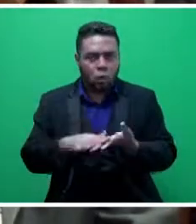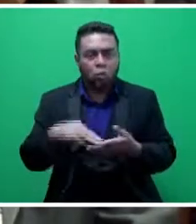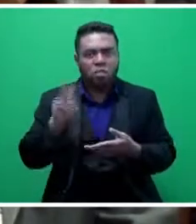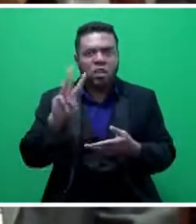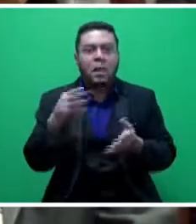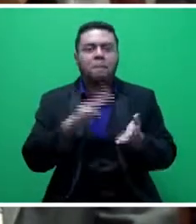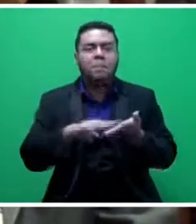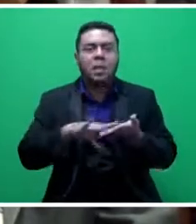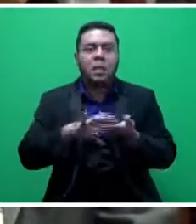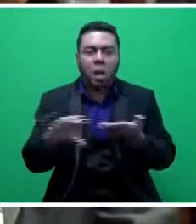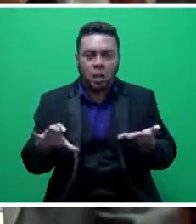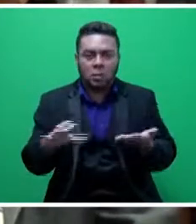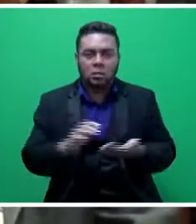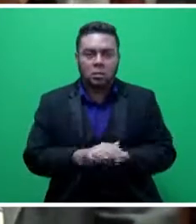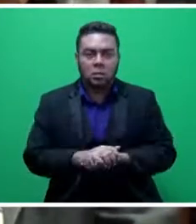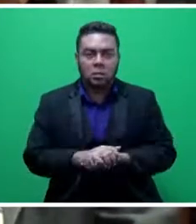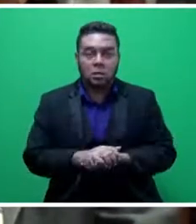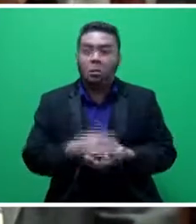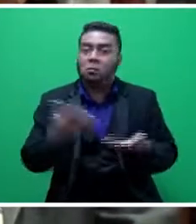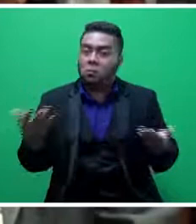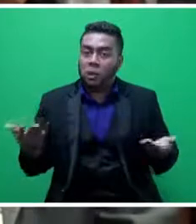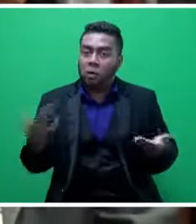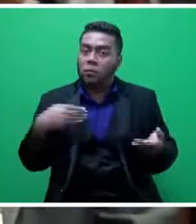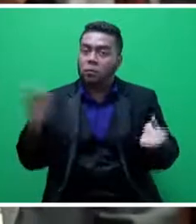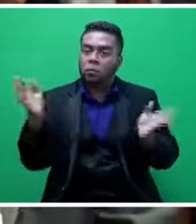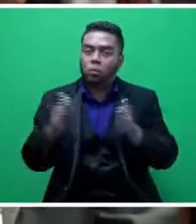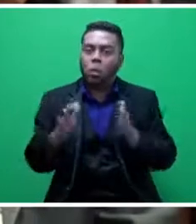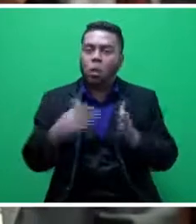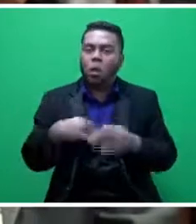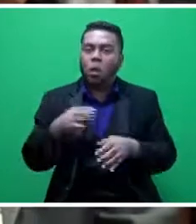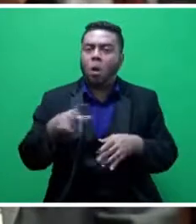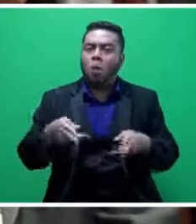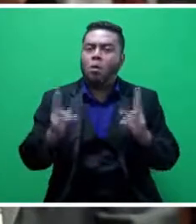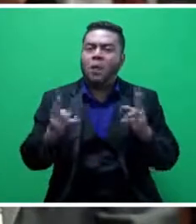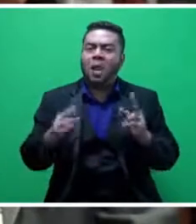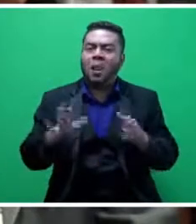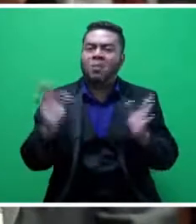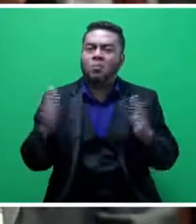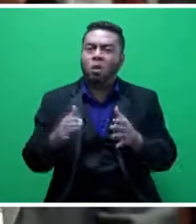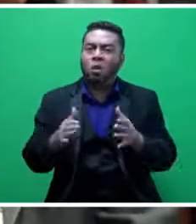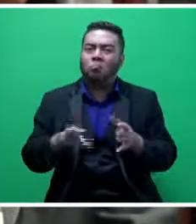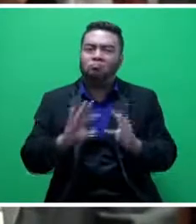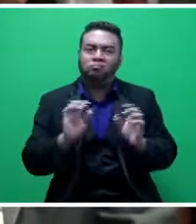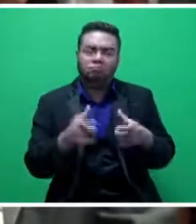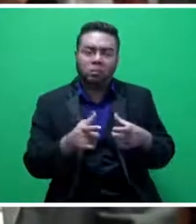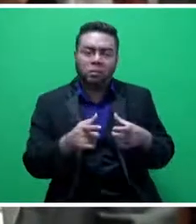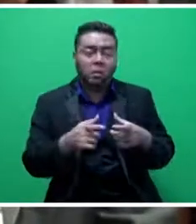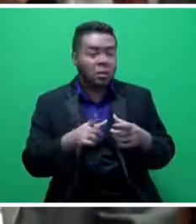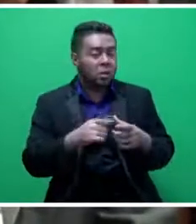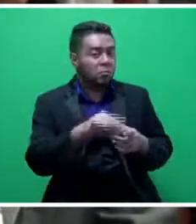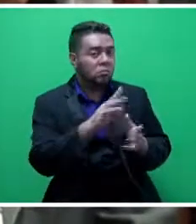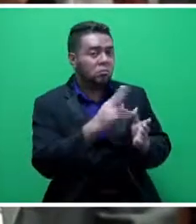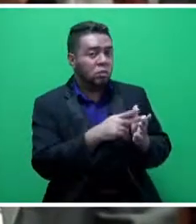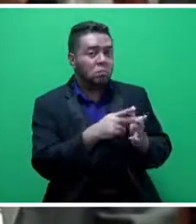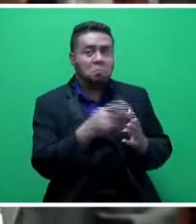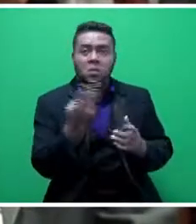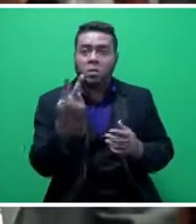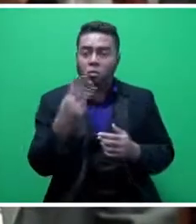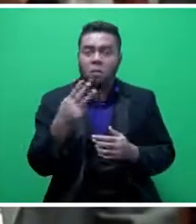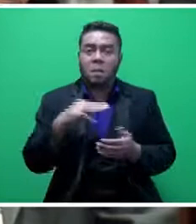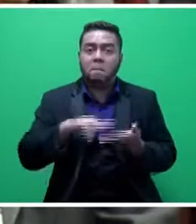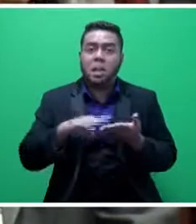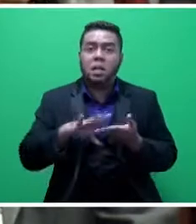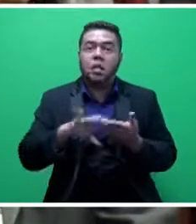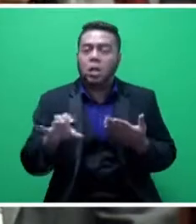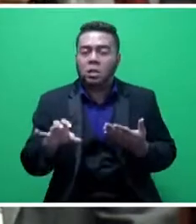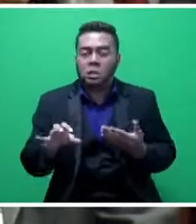million. So even if you're a small hotel, a small property that has a gross turnover of less than $3 million, you